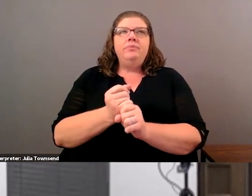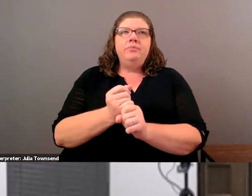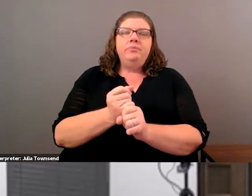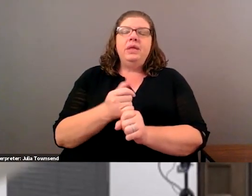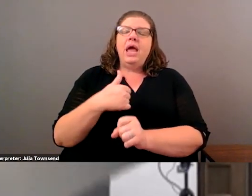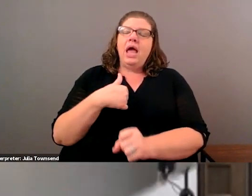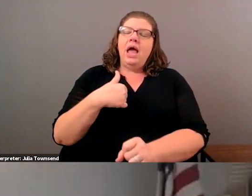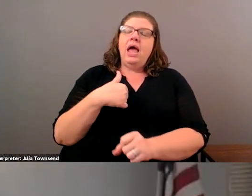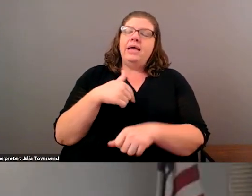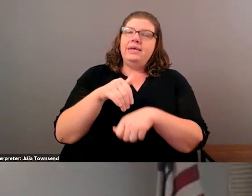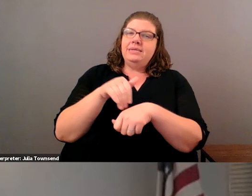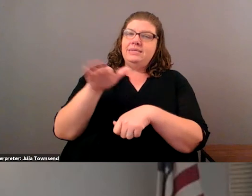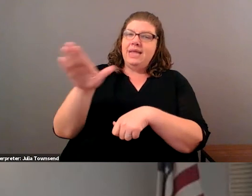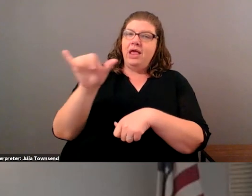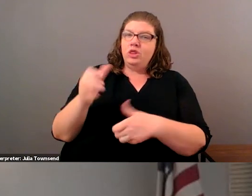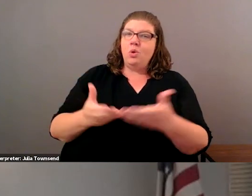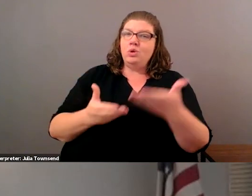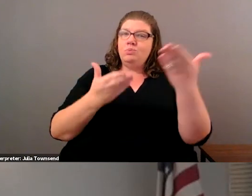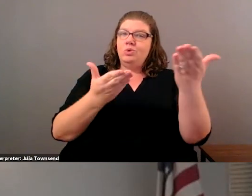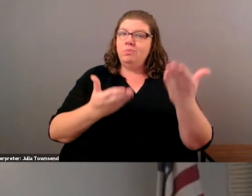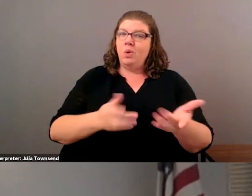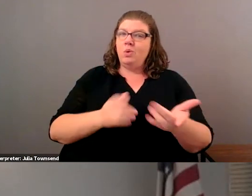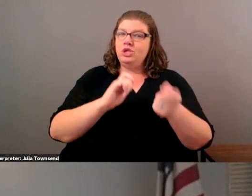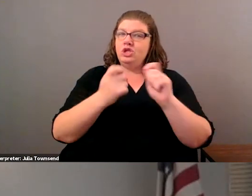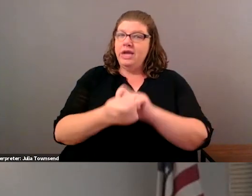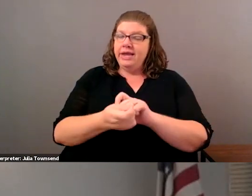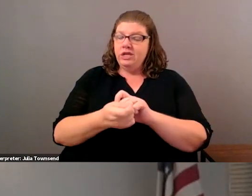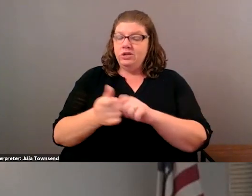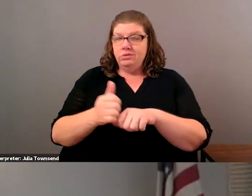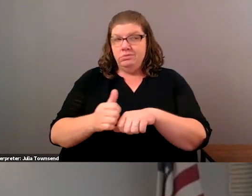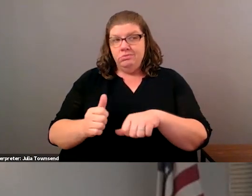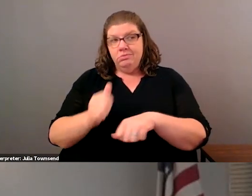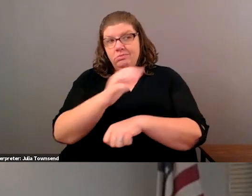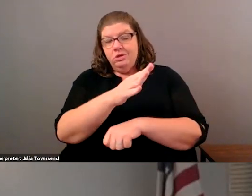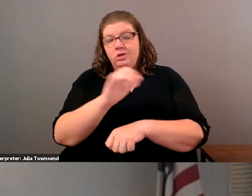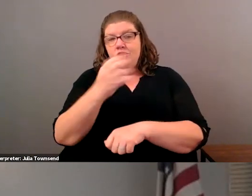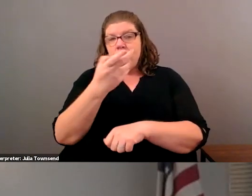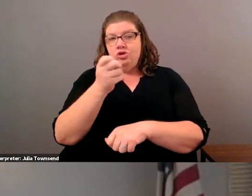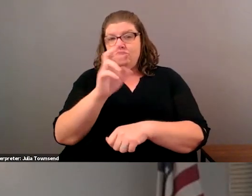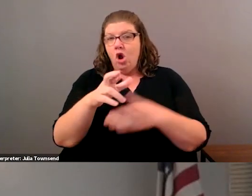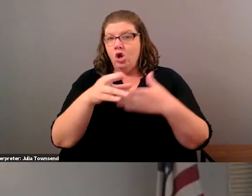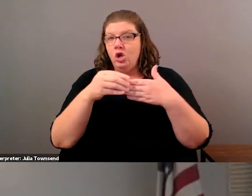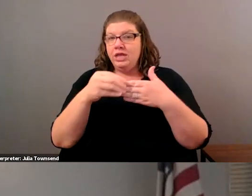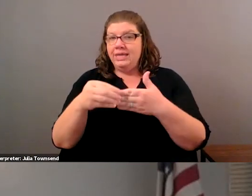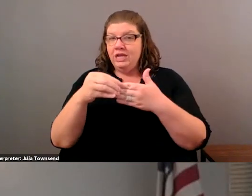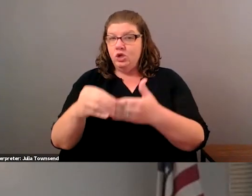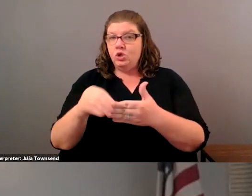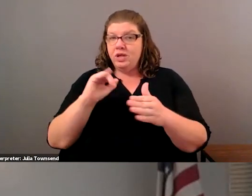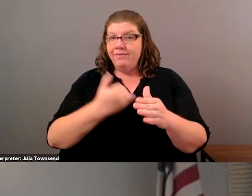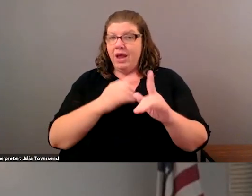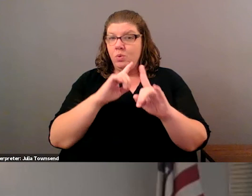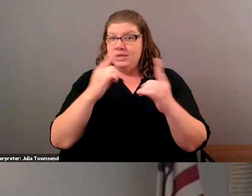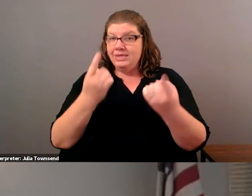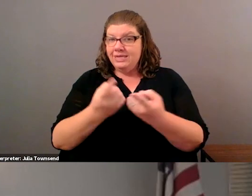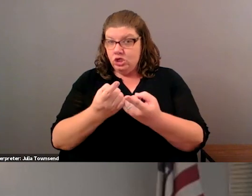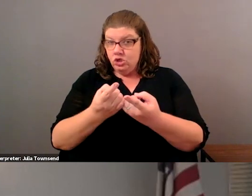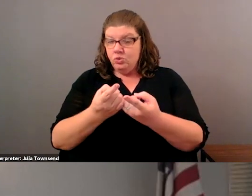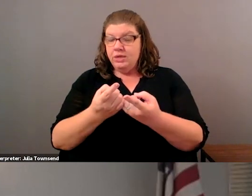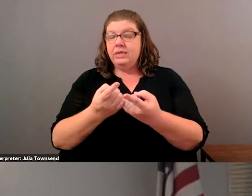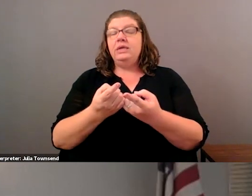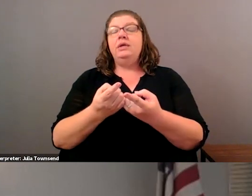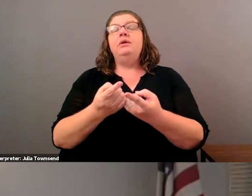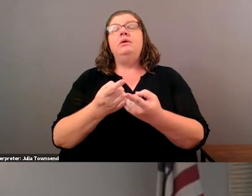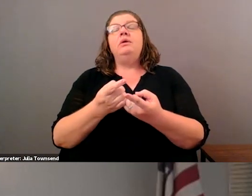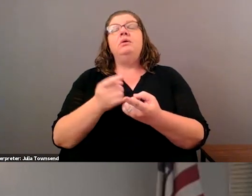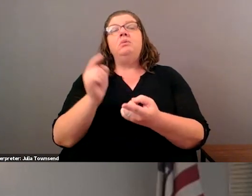sent these proposed changes to the charter leaders of our district, and